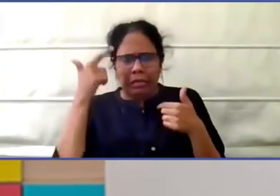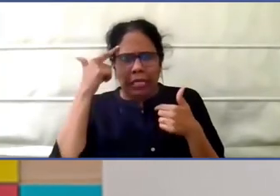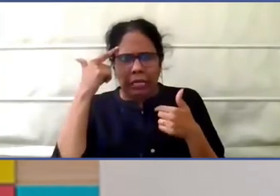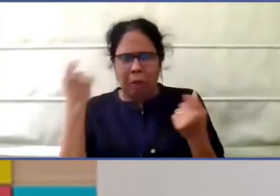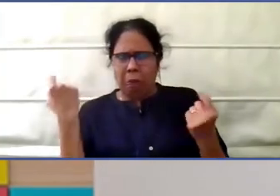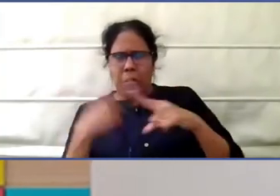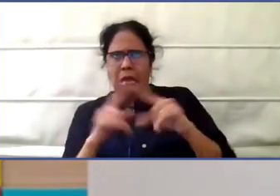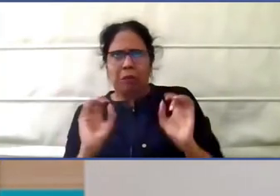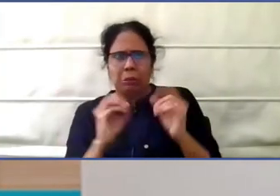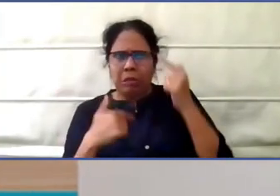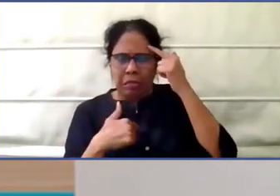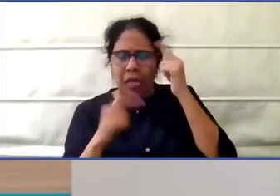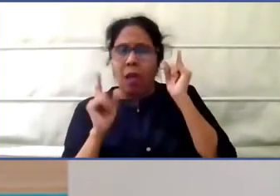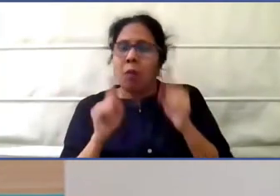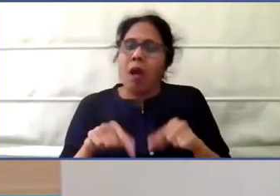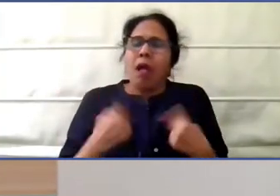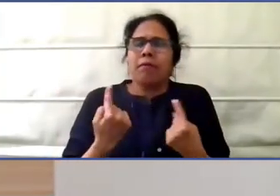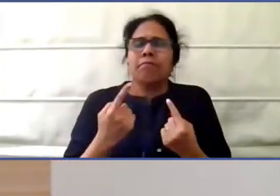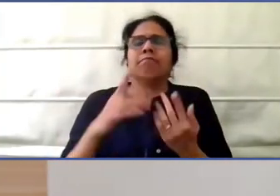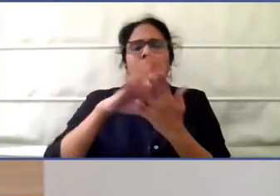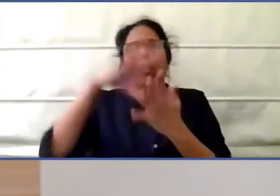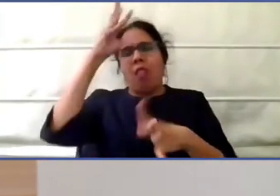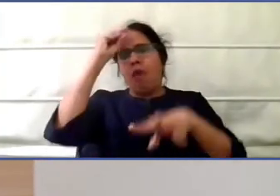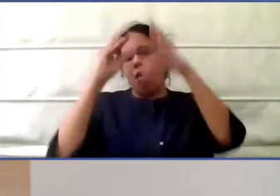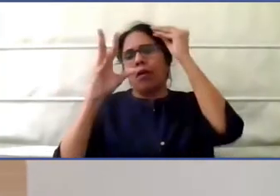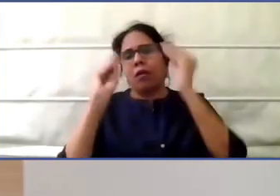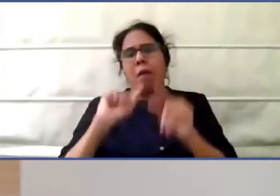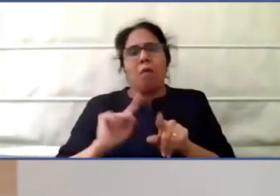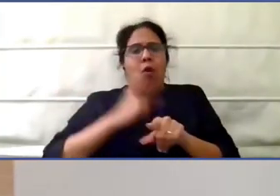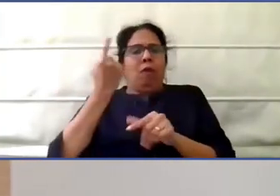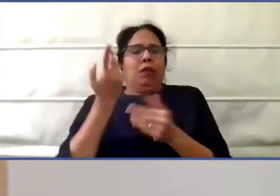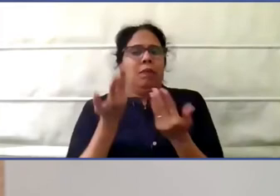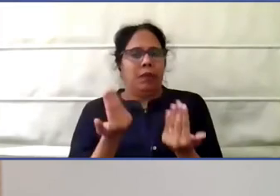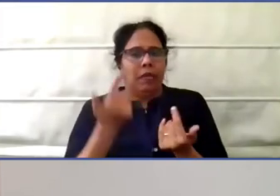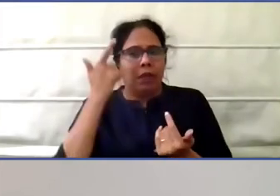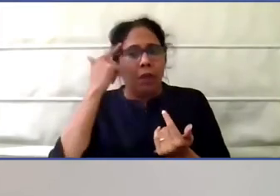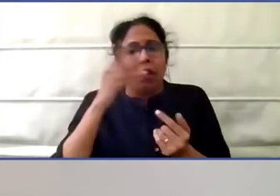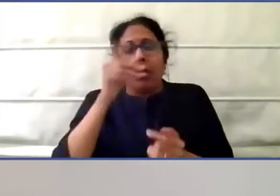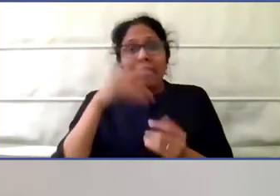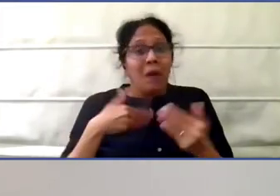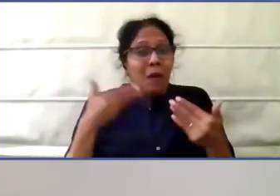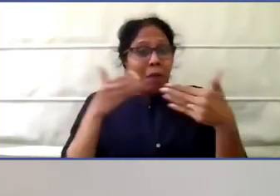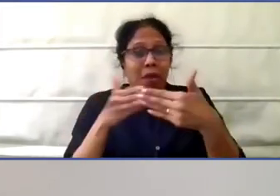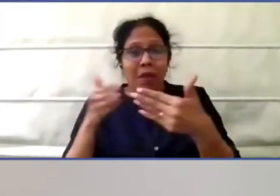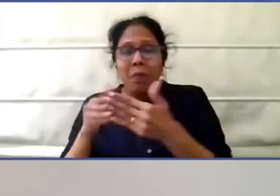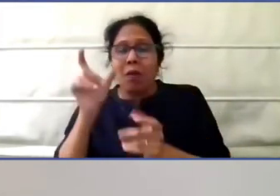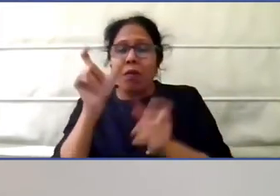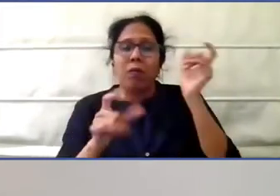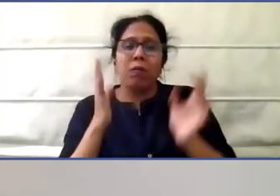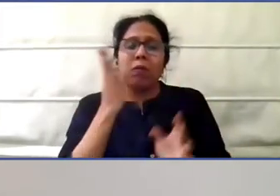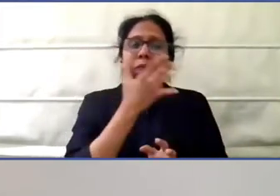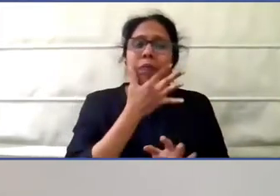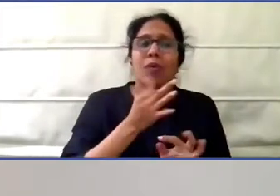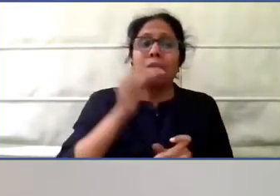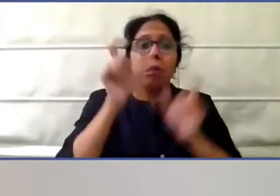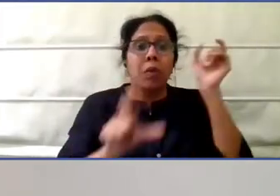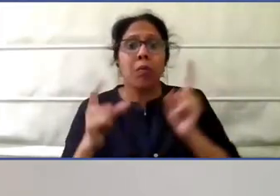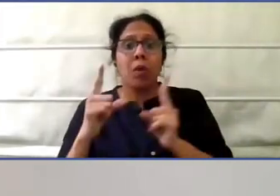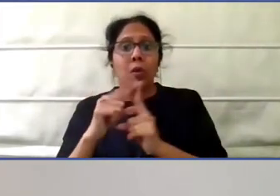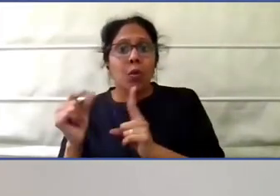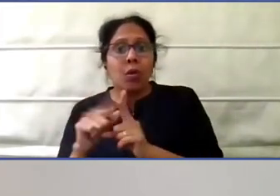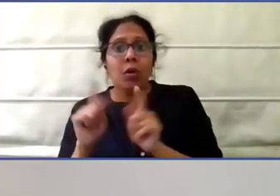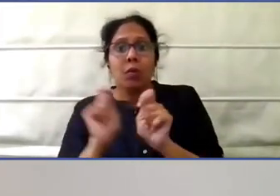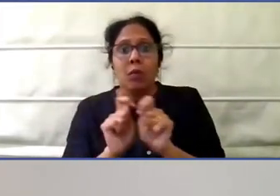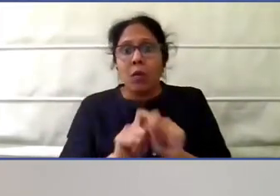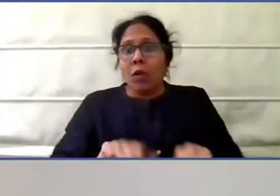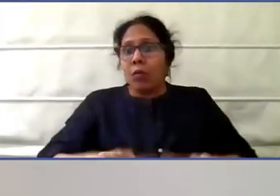as a learning opportunity, because every year you end up meeting such beautiful people, such beautiful doers in this